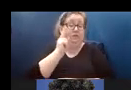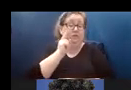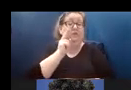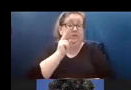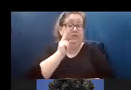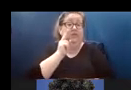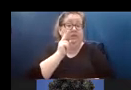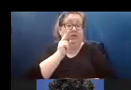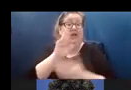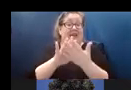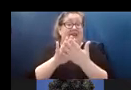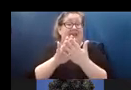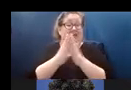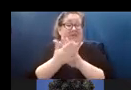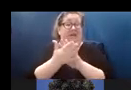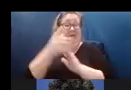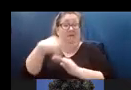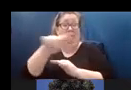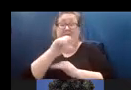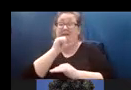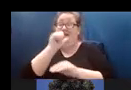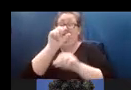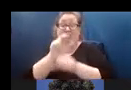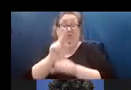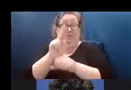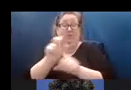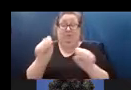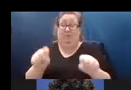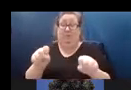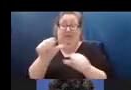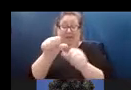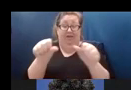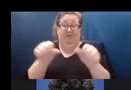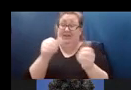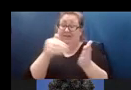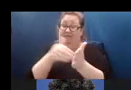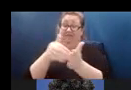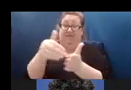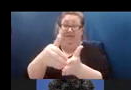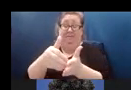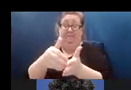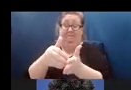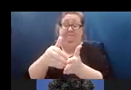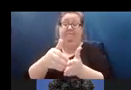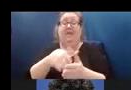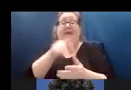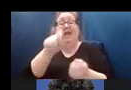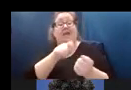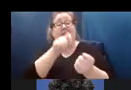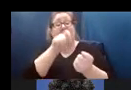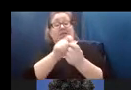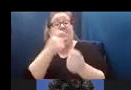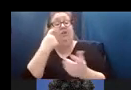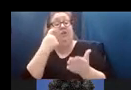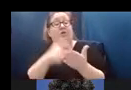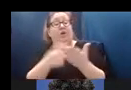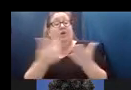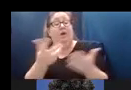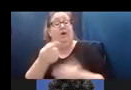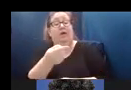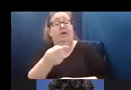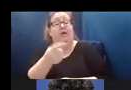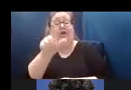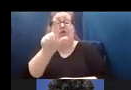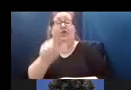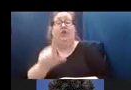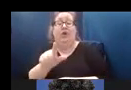potentially unusable on a frequent basis. A particular note here too is the low-lying